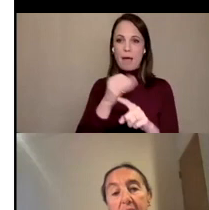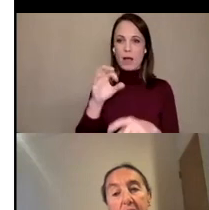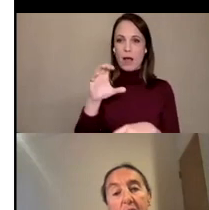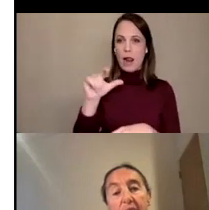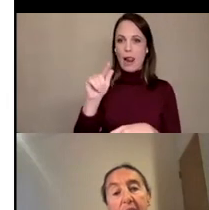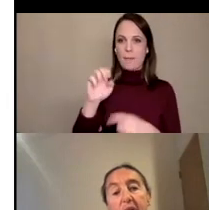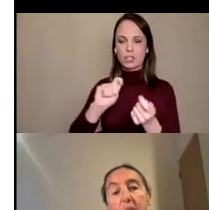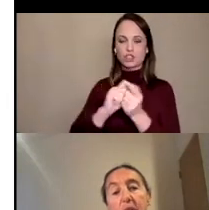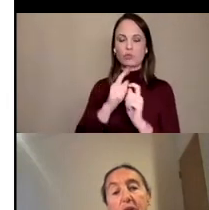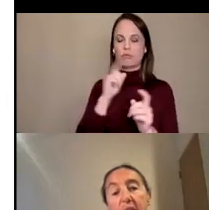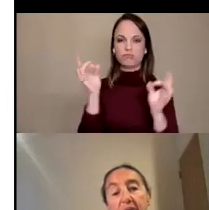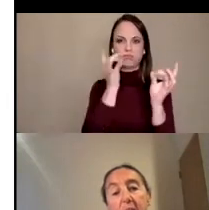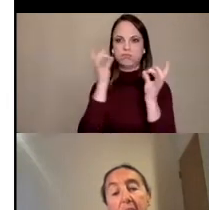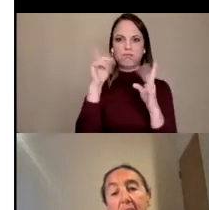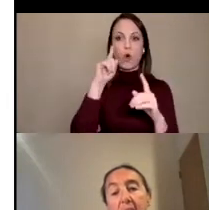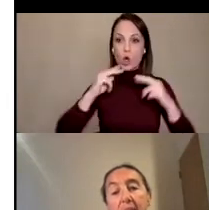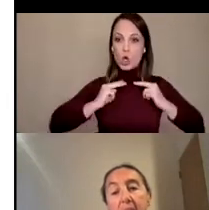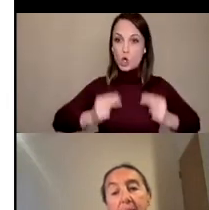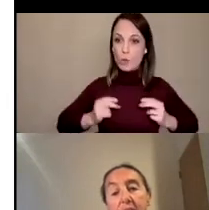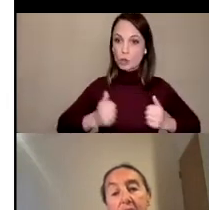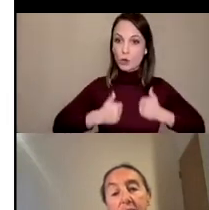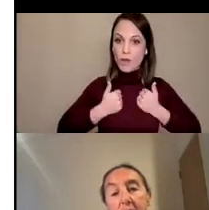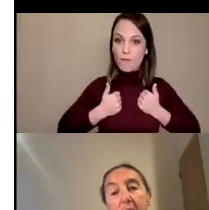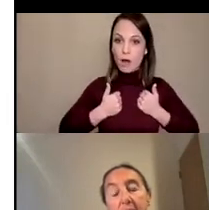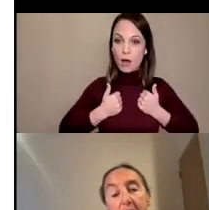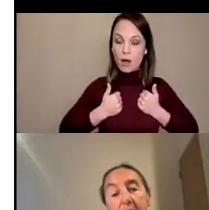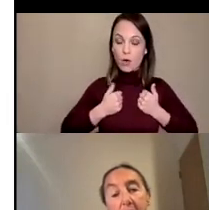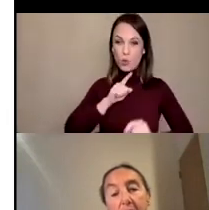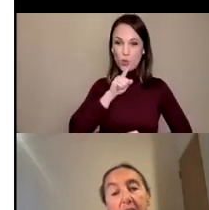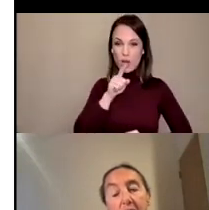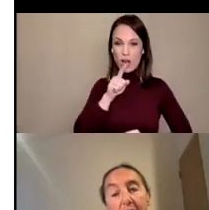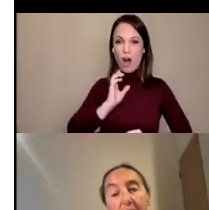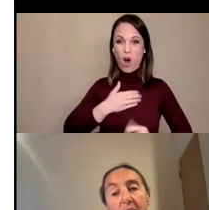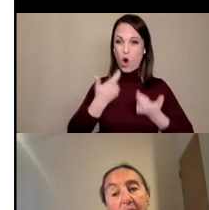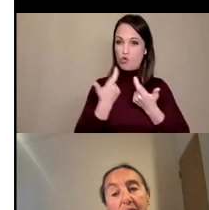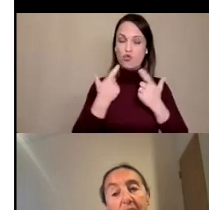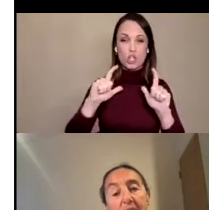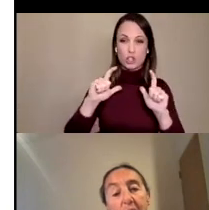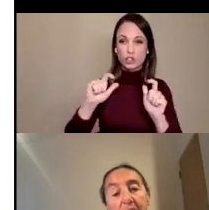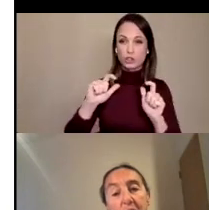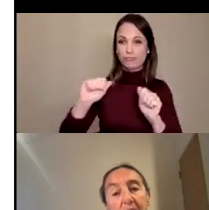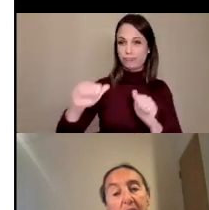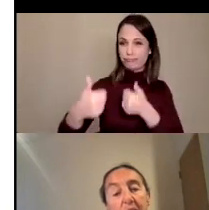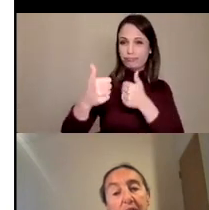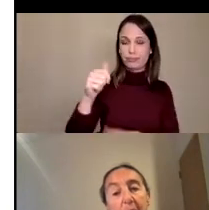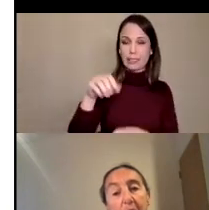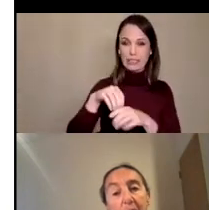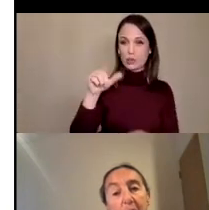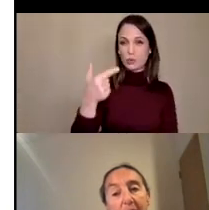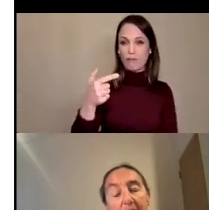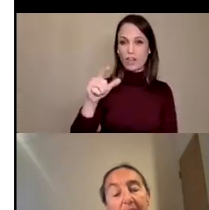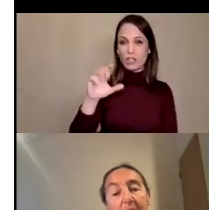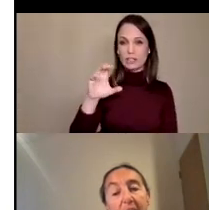potentially catastrophic for human survival, and that climate change really is our greatest challenge of the 21st century from a